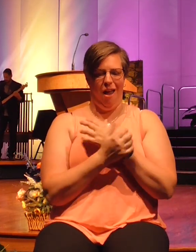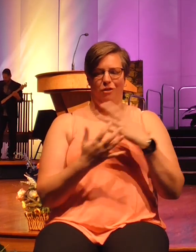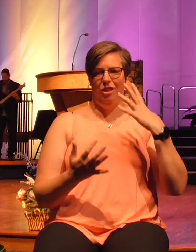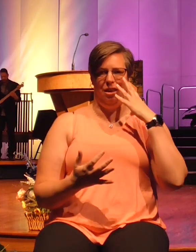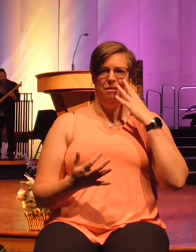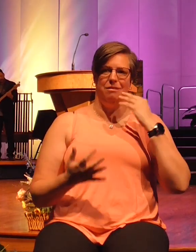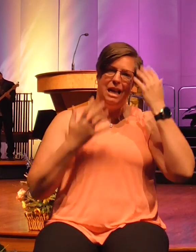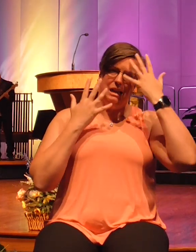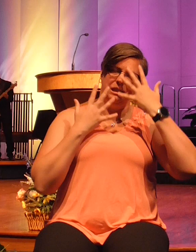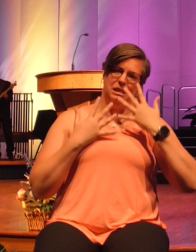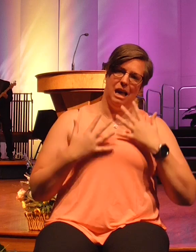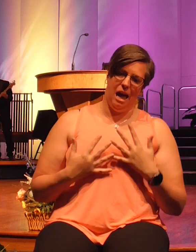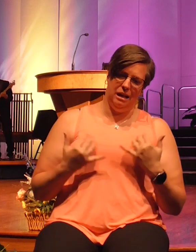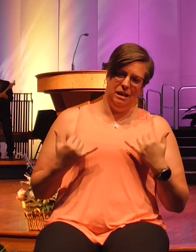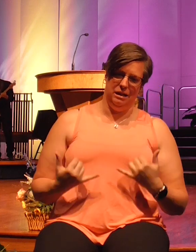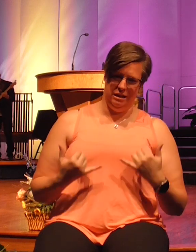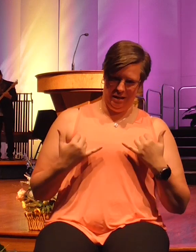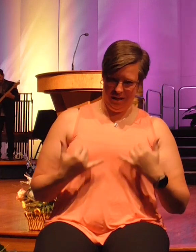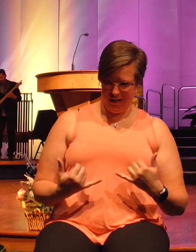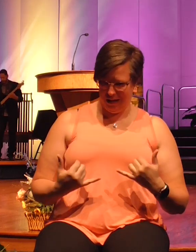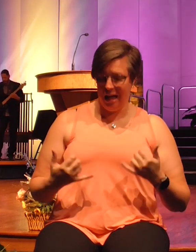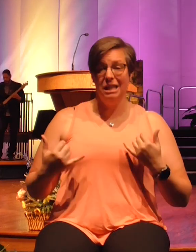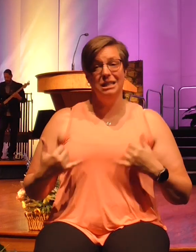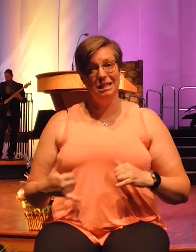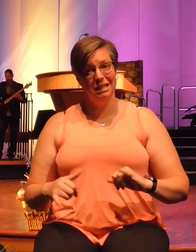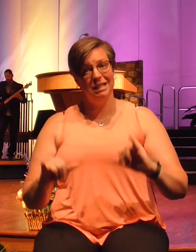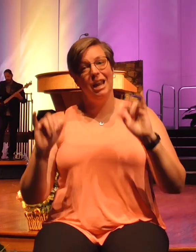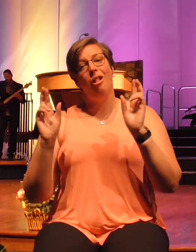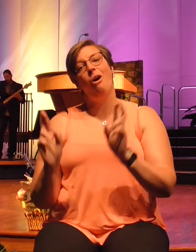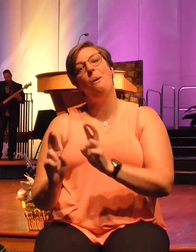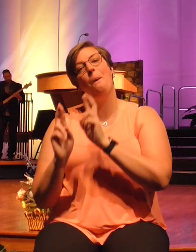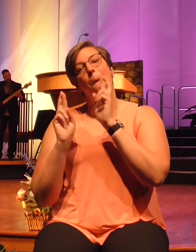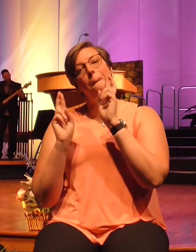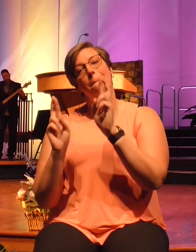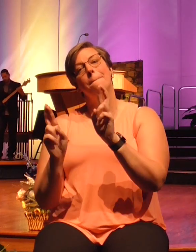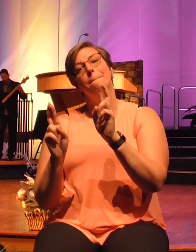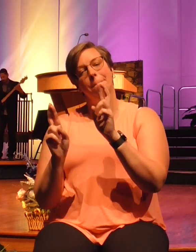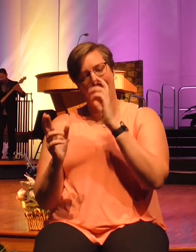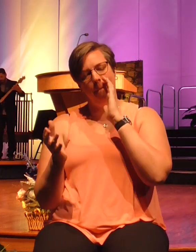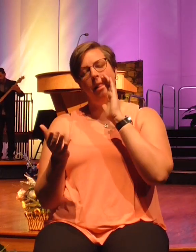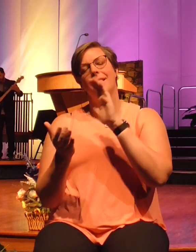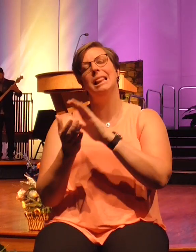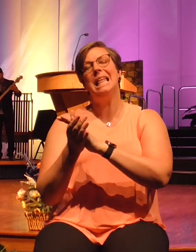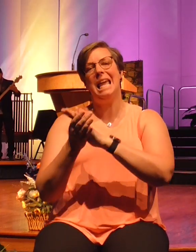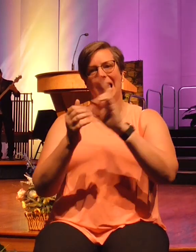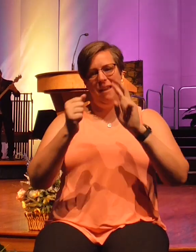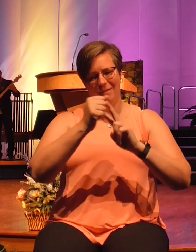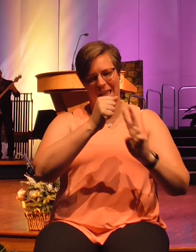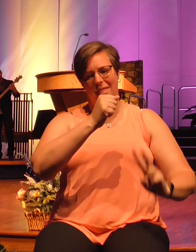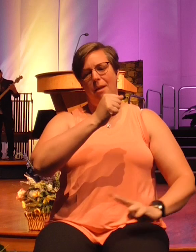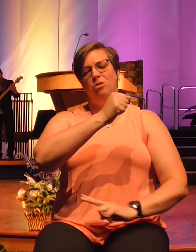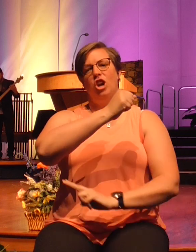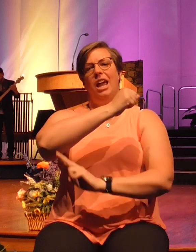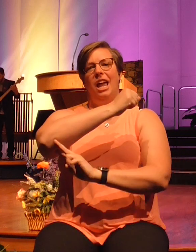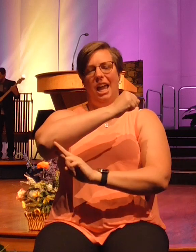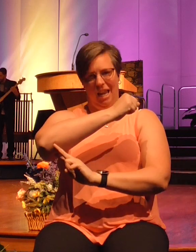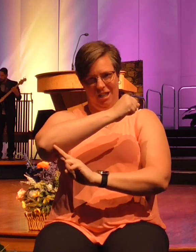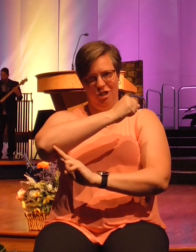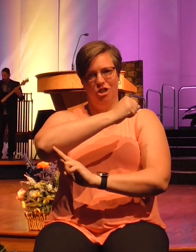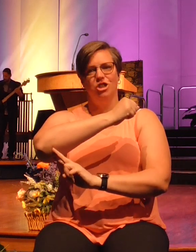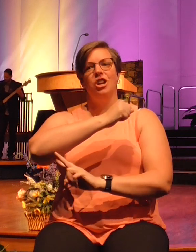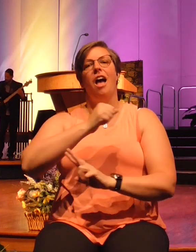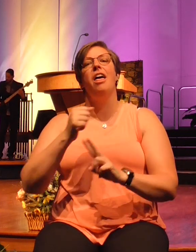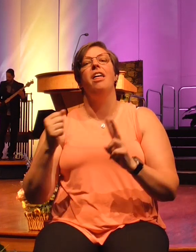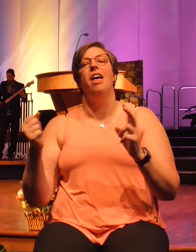the sorrow. There's still hope in this hook, belief in the bridge, that